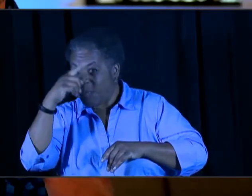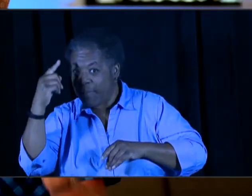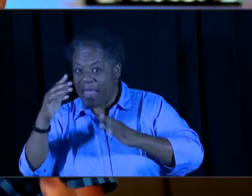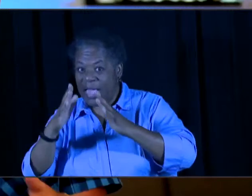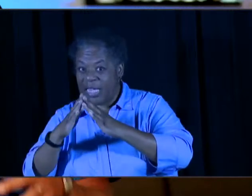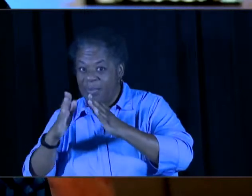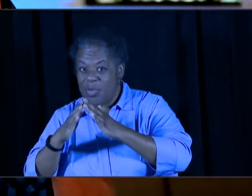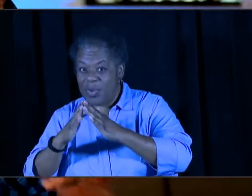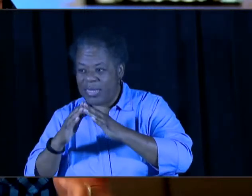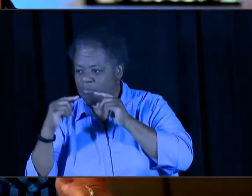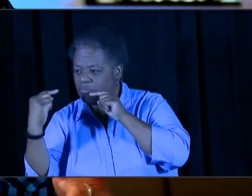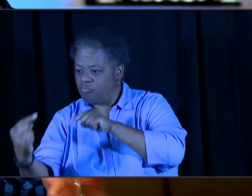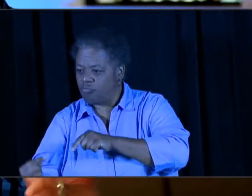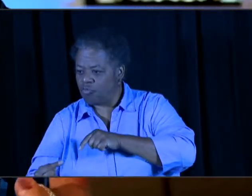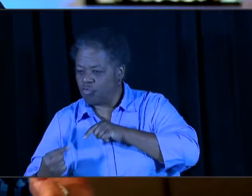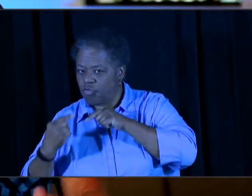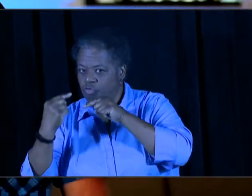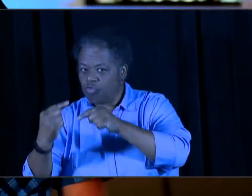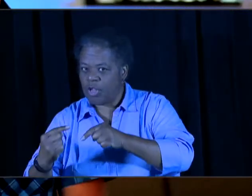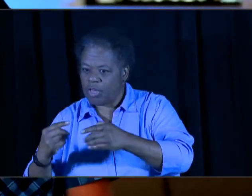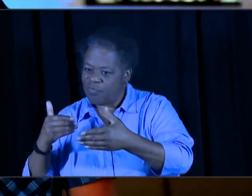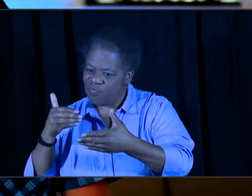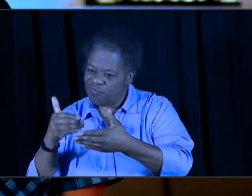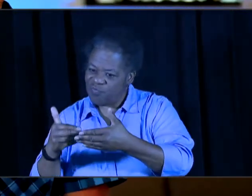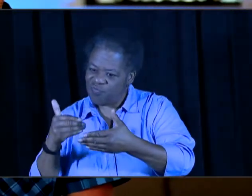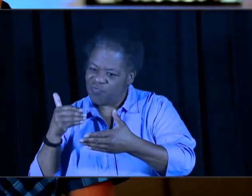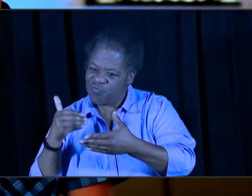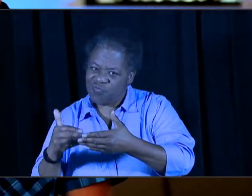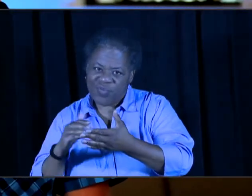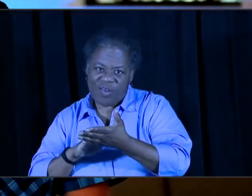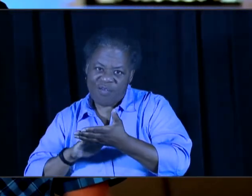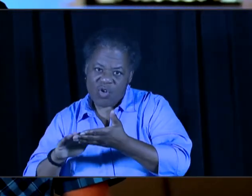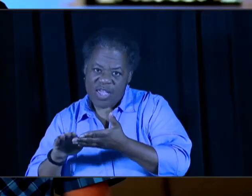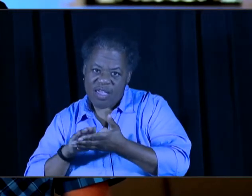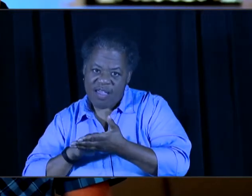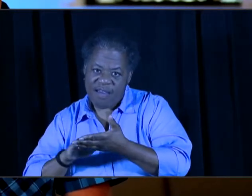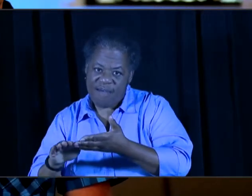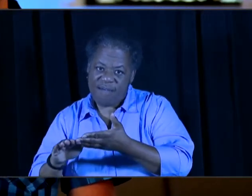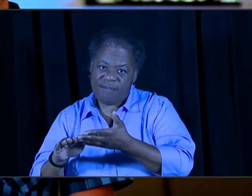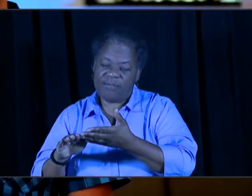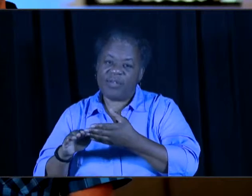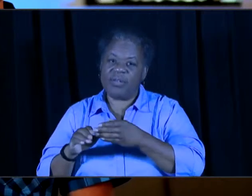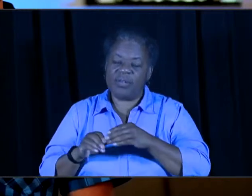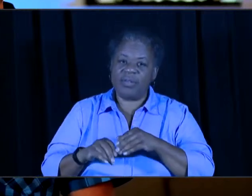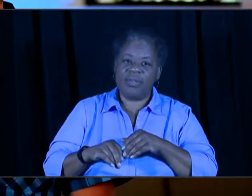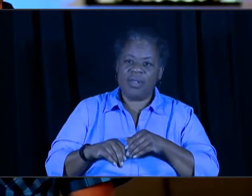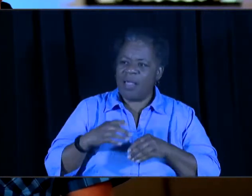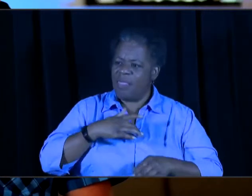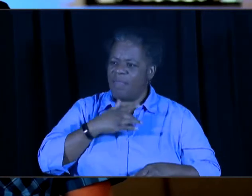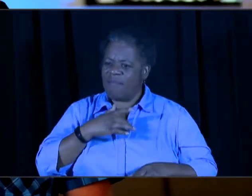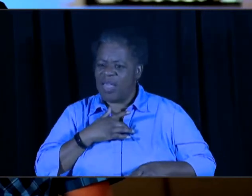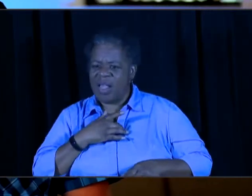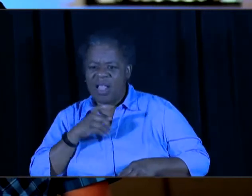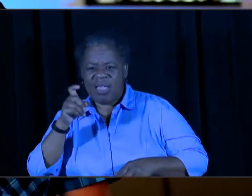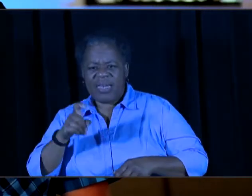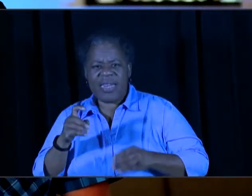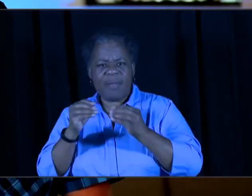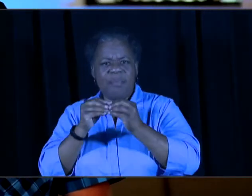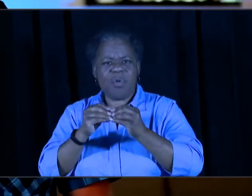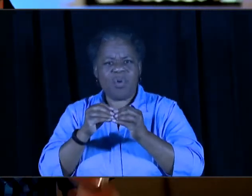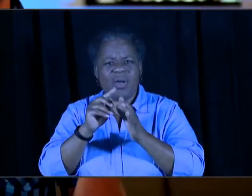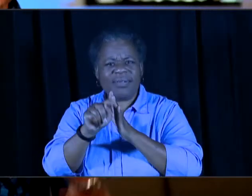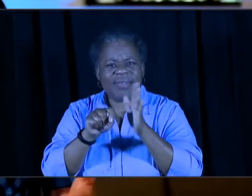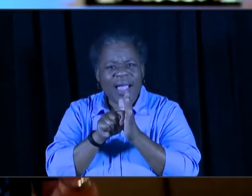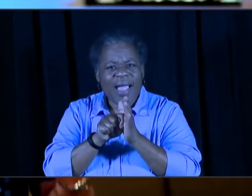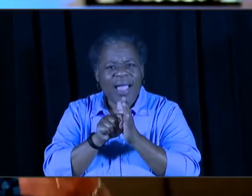community struggled to get there, including Latasha Morrison. They felt like they needed more time to get